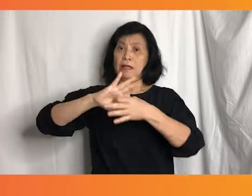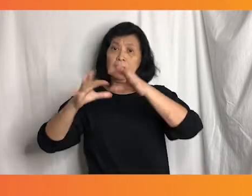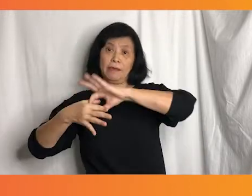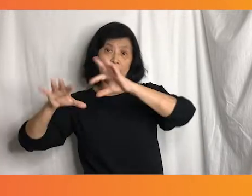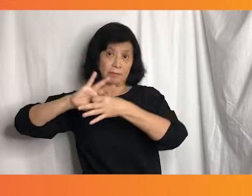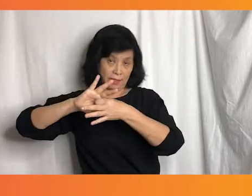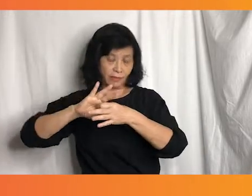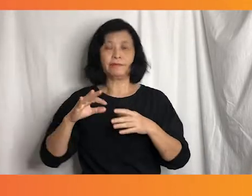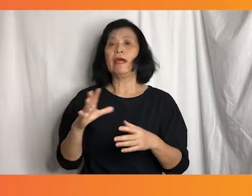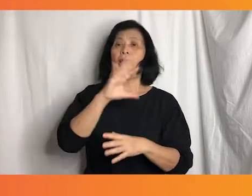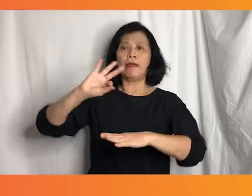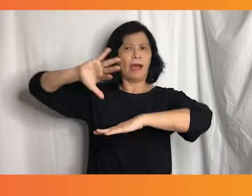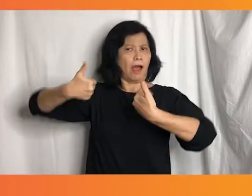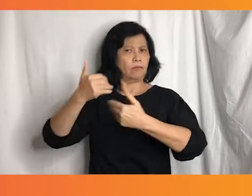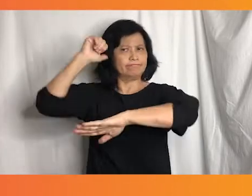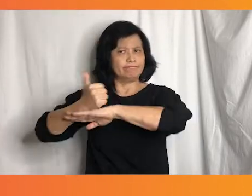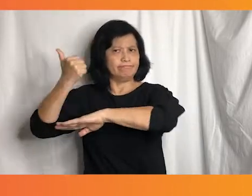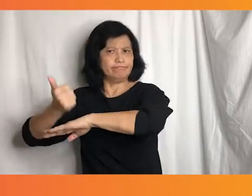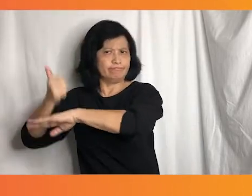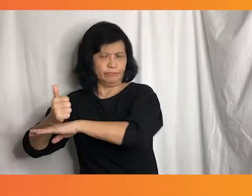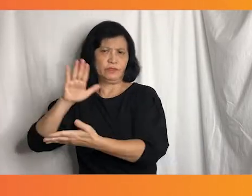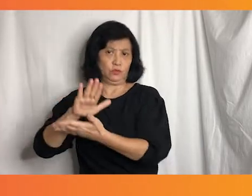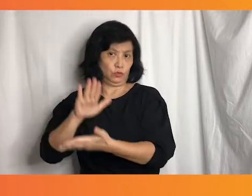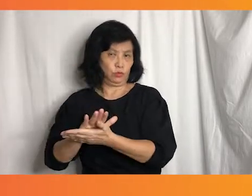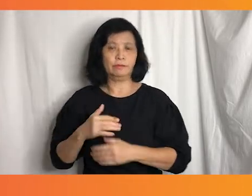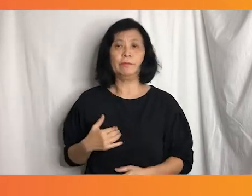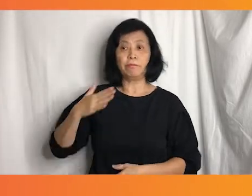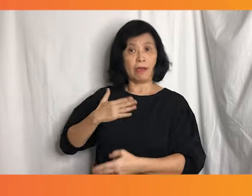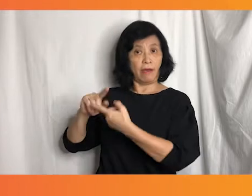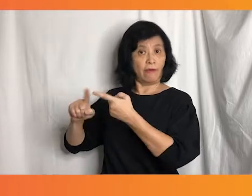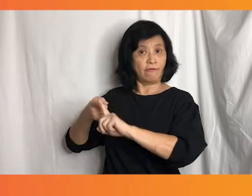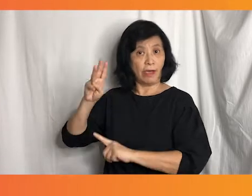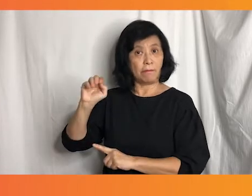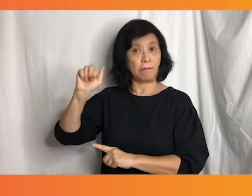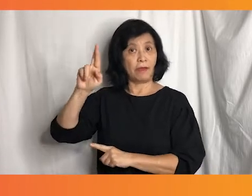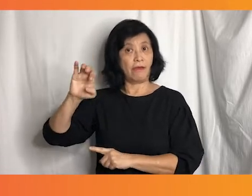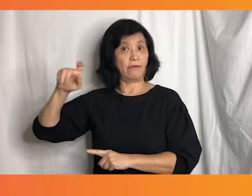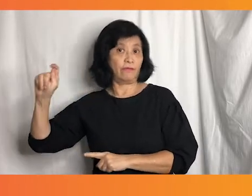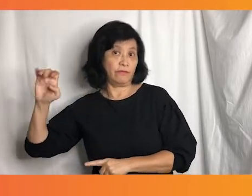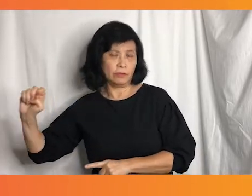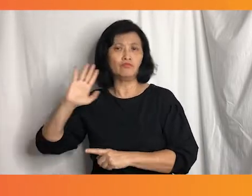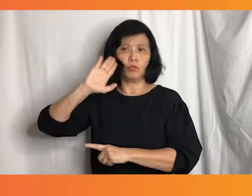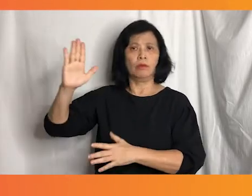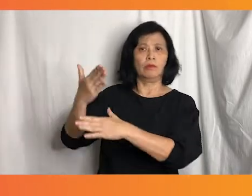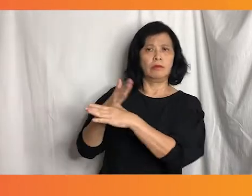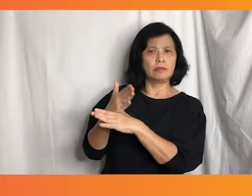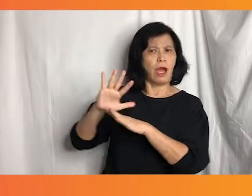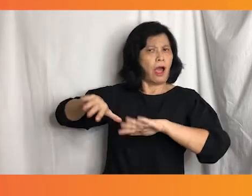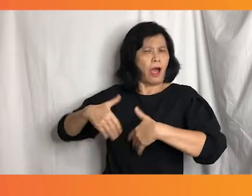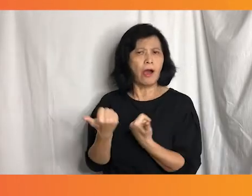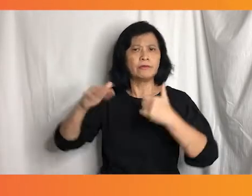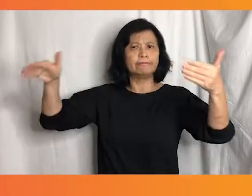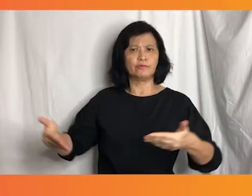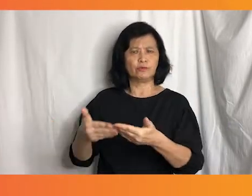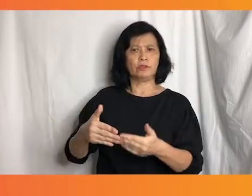and implementation in school during lesson. Whereas my friend Mariette will be sharing on how she introduced the